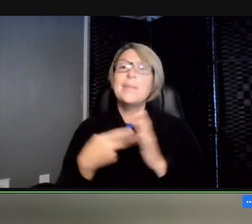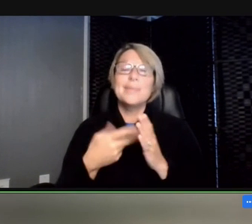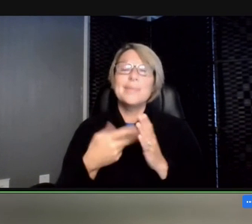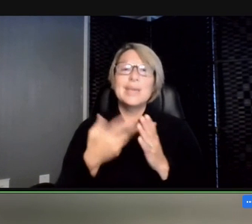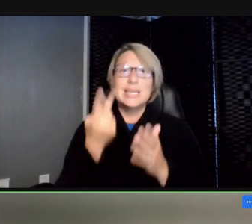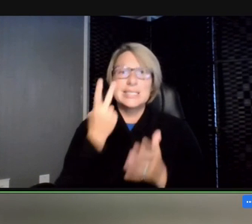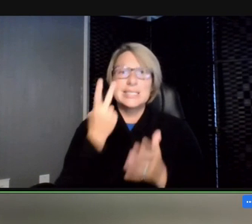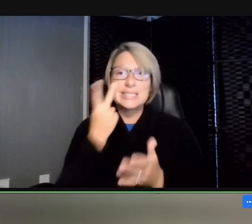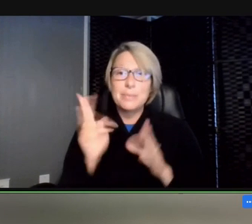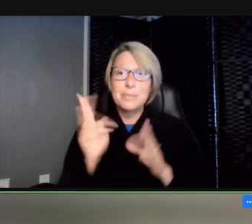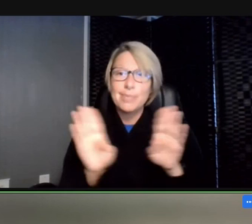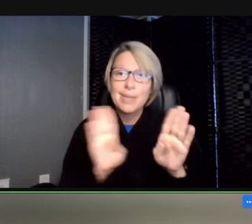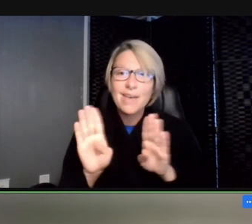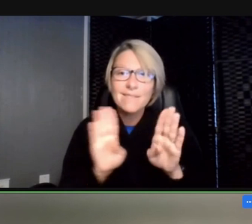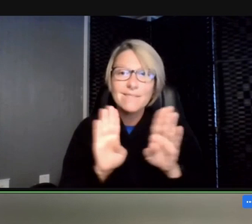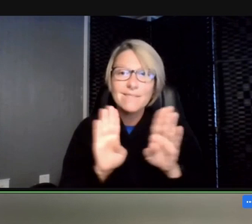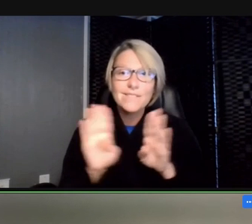are not